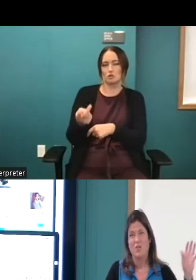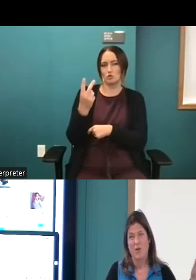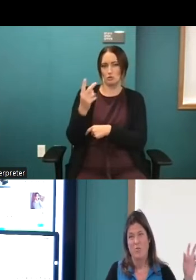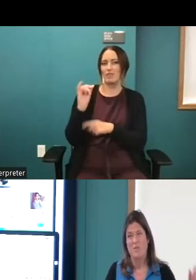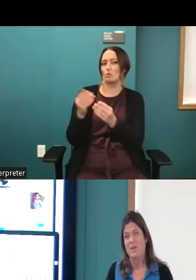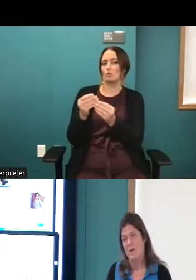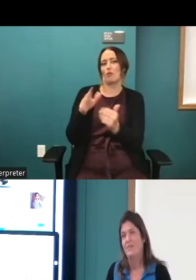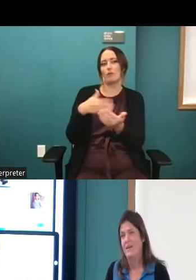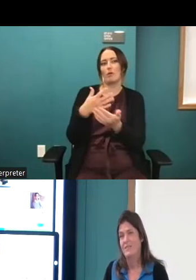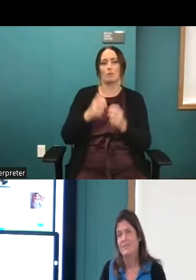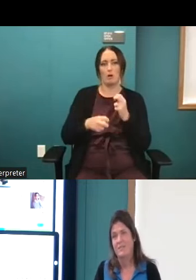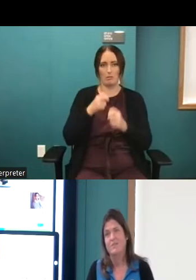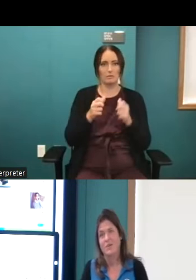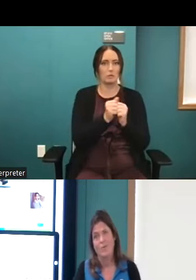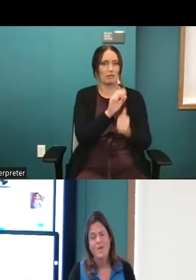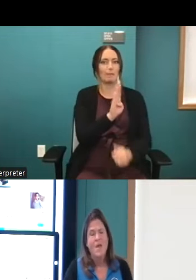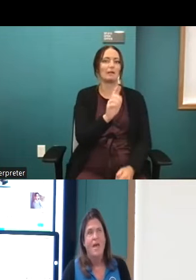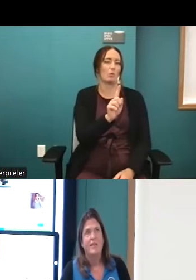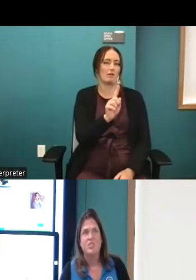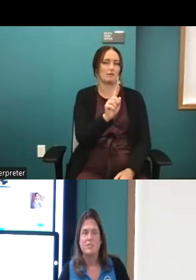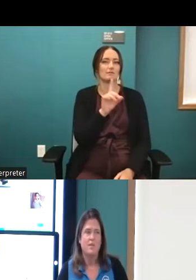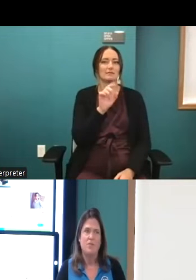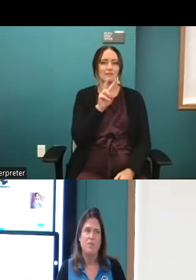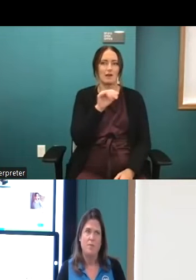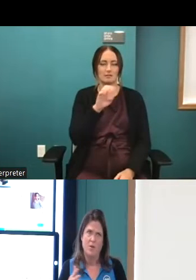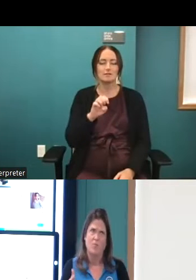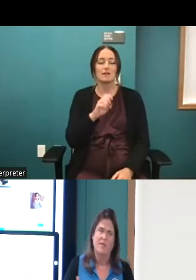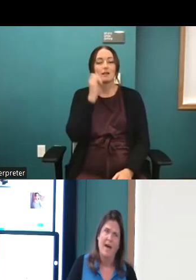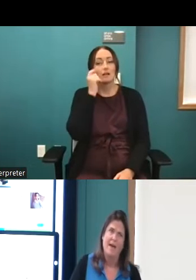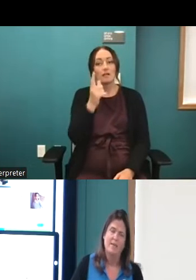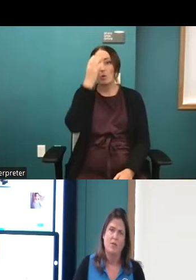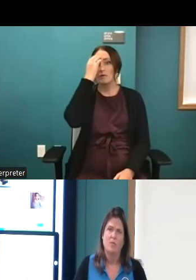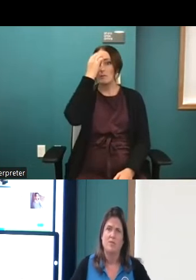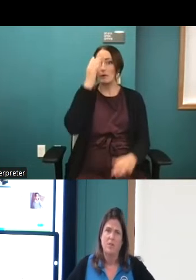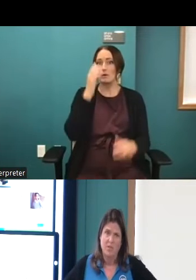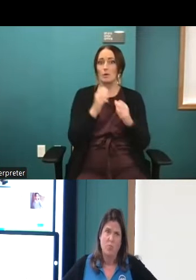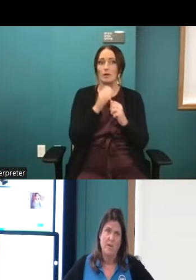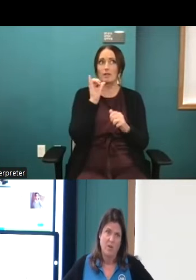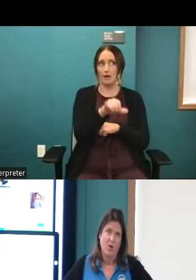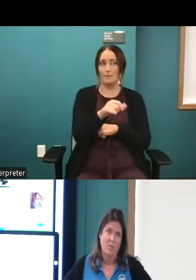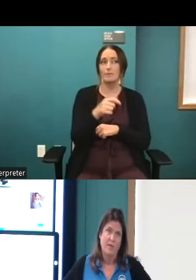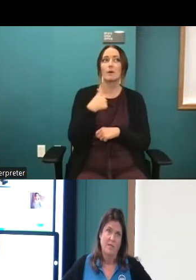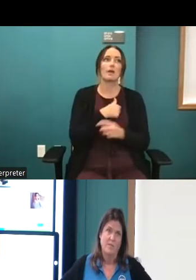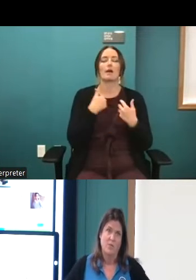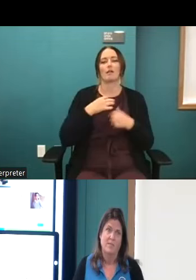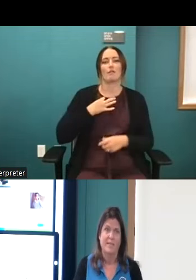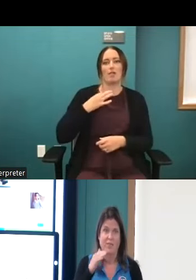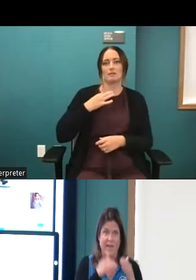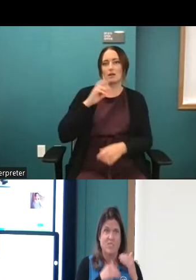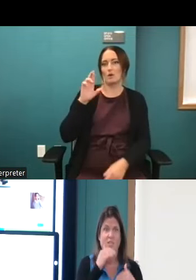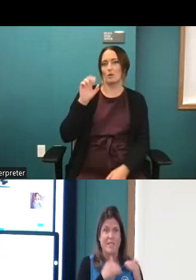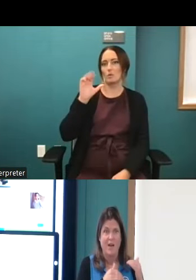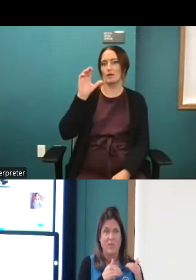was occurring with the V1 devices. Okay. So, and just if you're familiar with that, there was a voluntary recall because there was